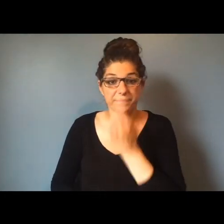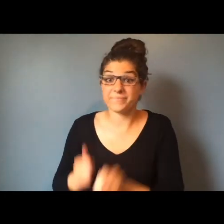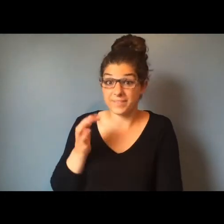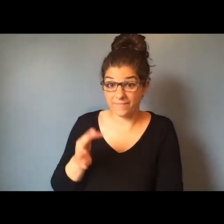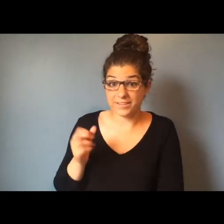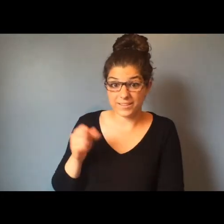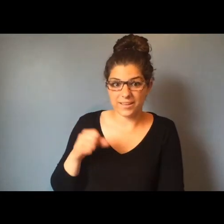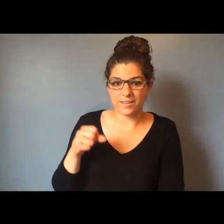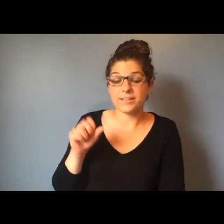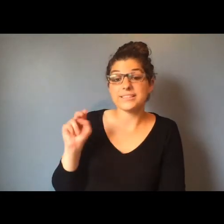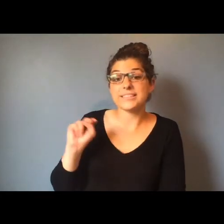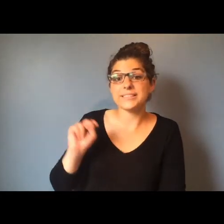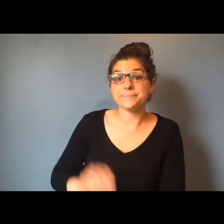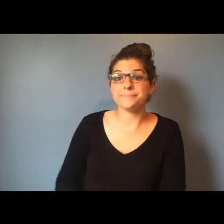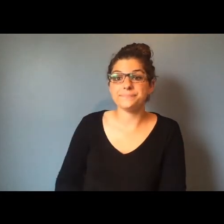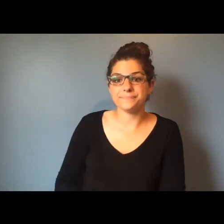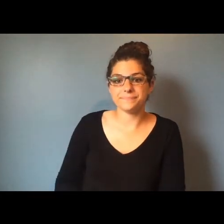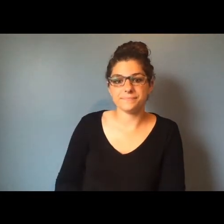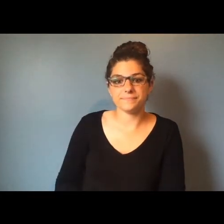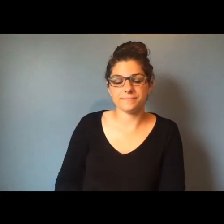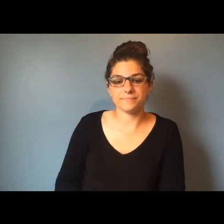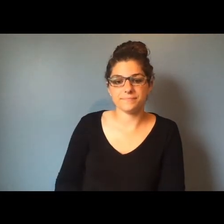Definitely. Nikki?